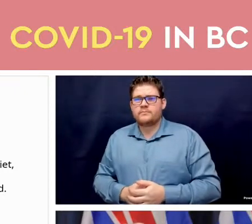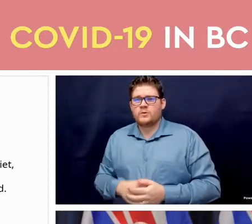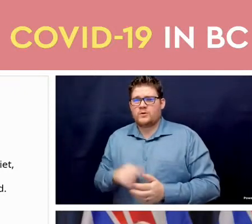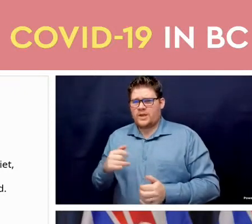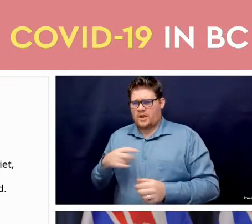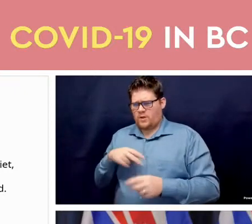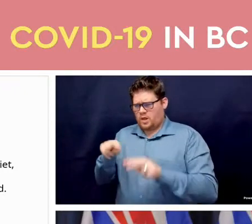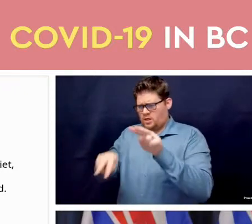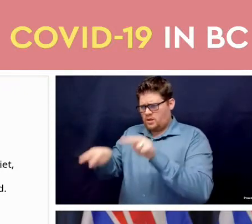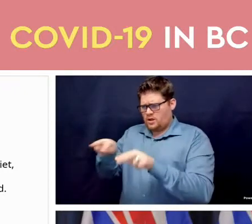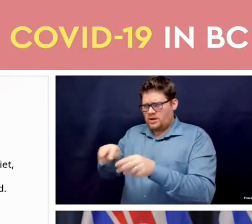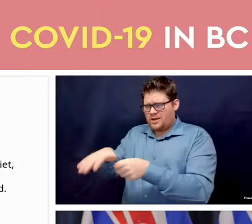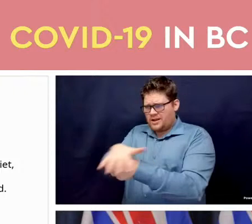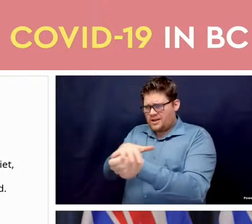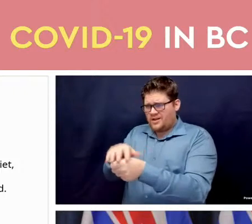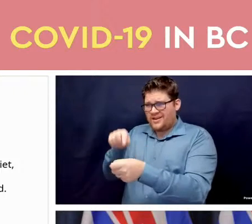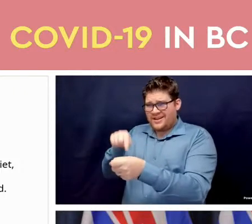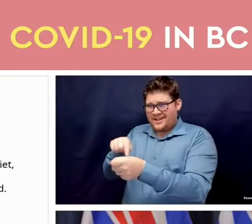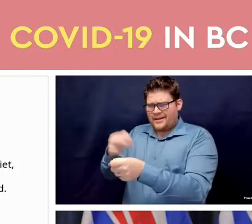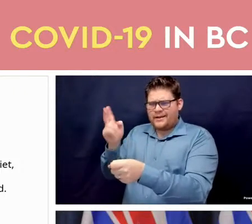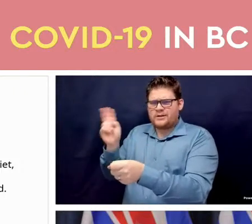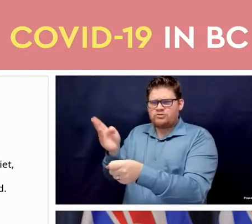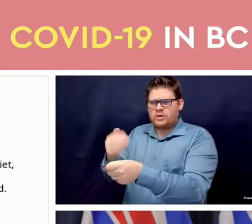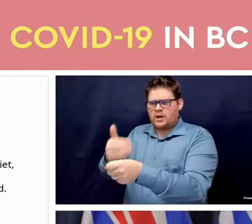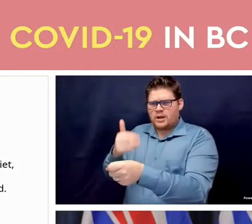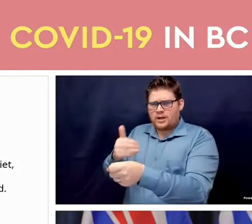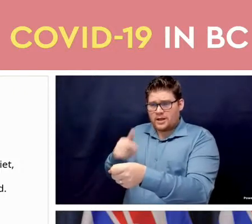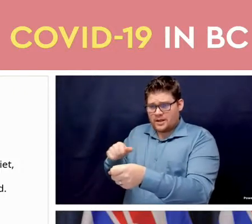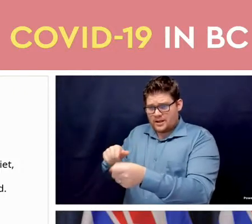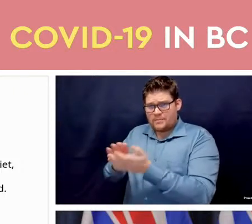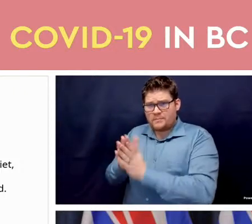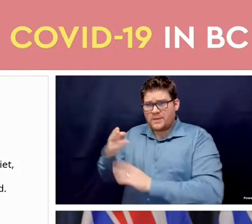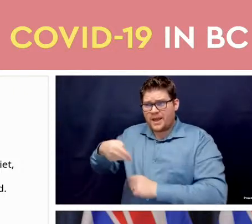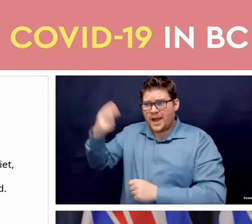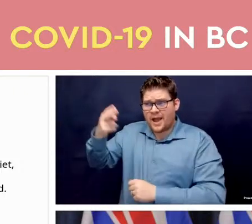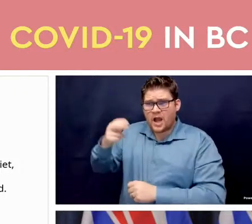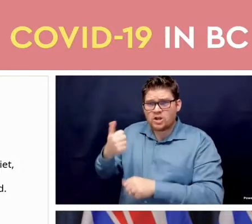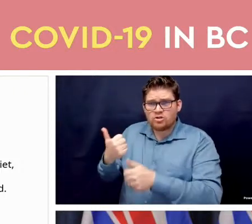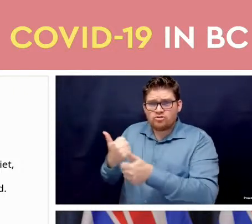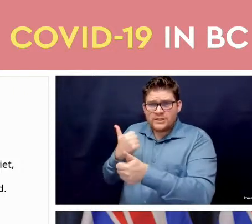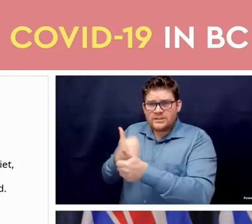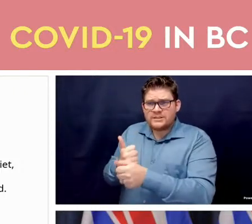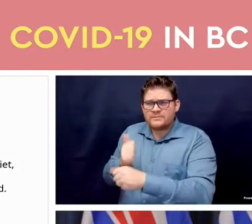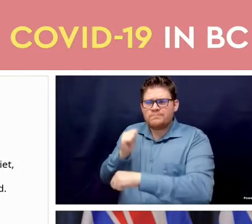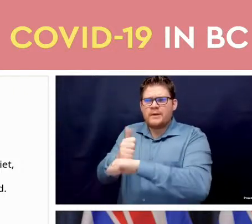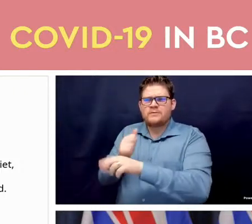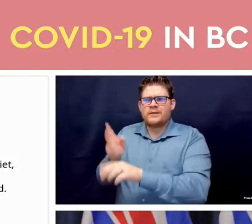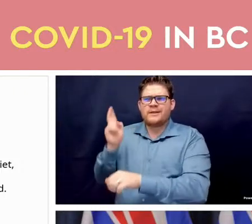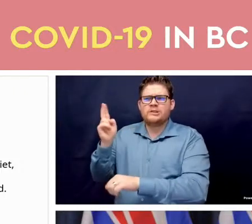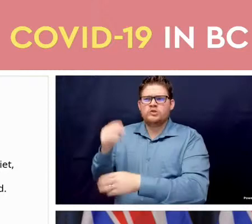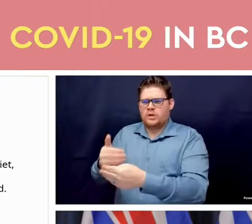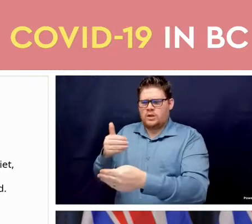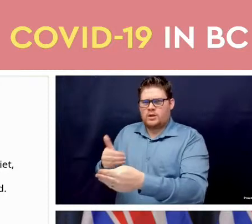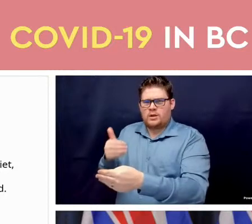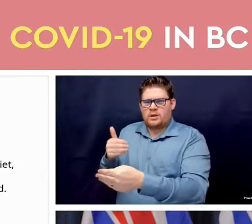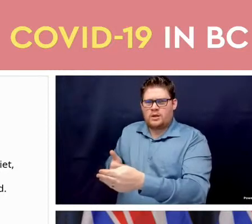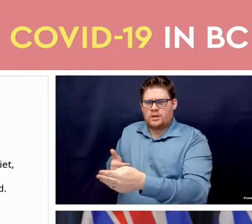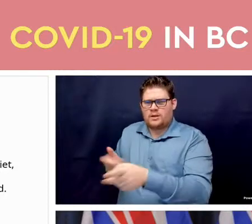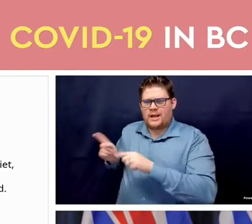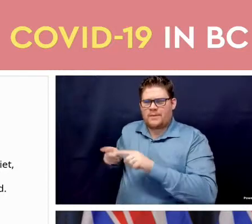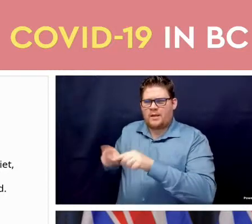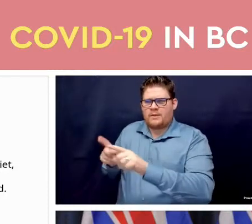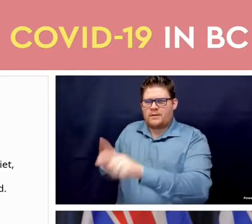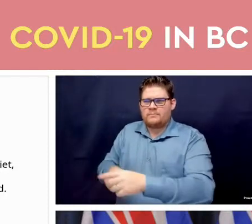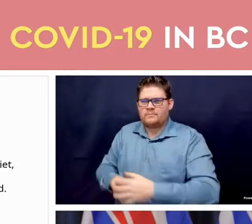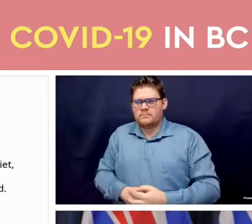those settings is much higher, where we've seen outbreaks in the past, many outbreaks and chains of transmission from those areas. We've also put